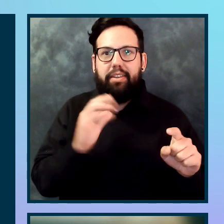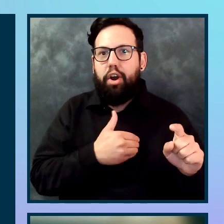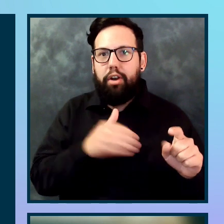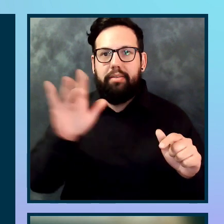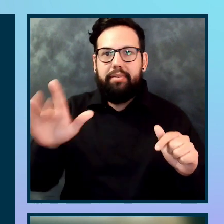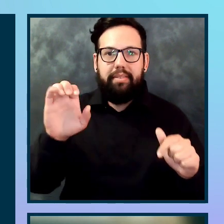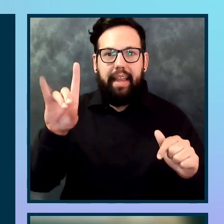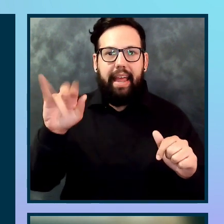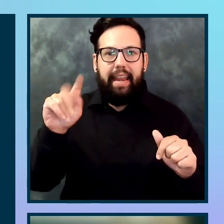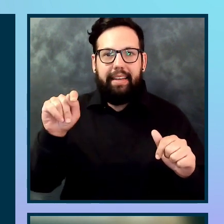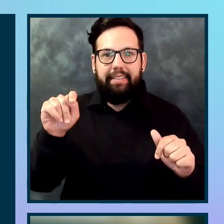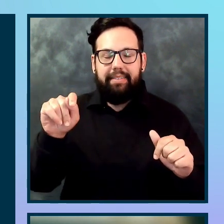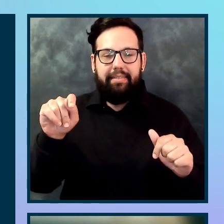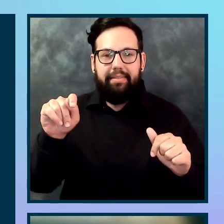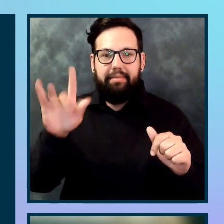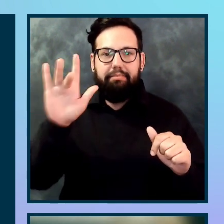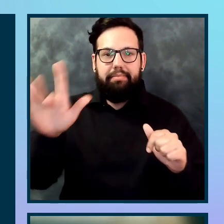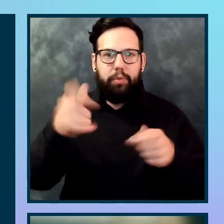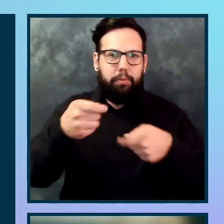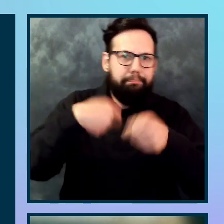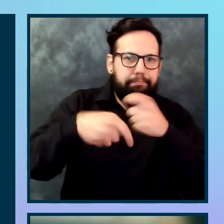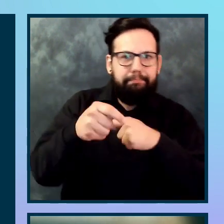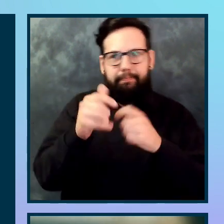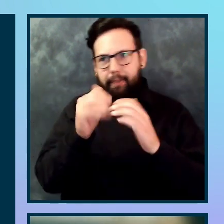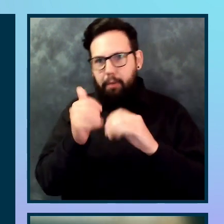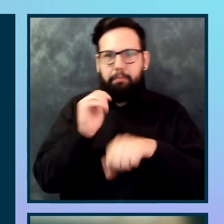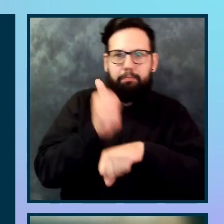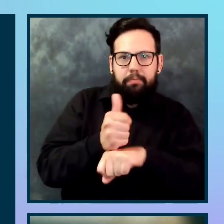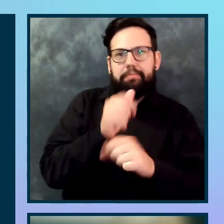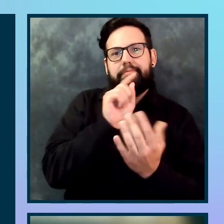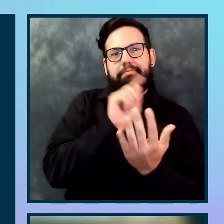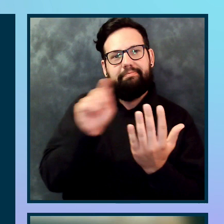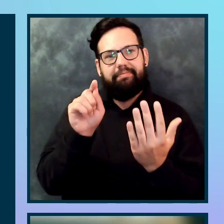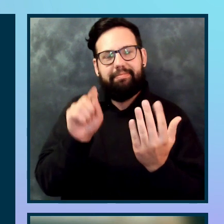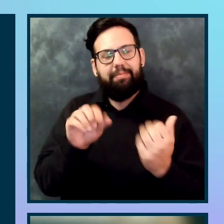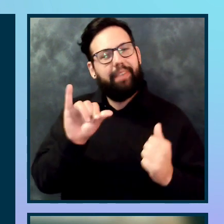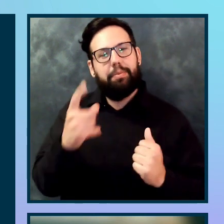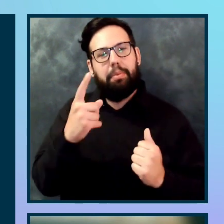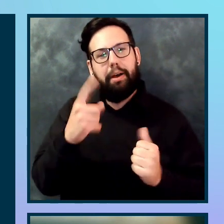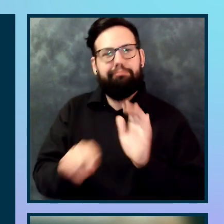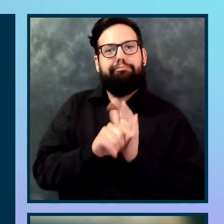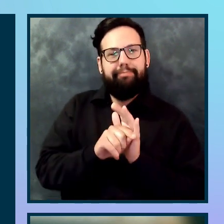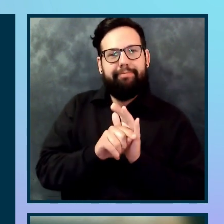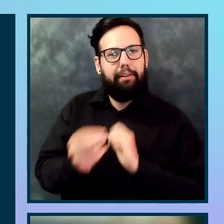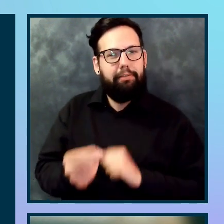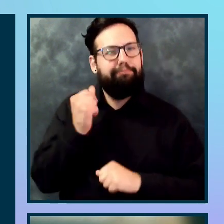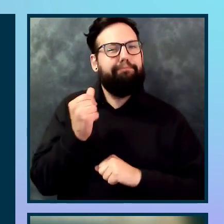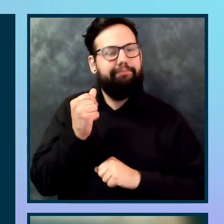So, that's an example of a shortfall of default basic accessibility if you're not